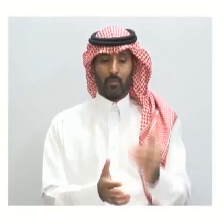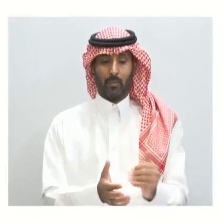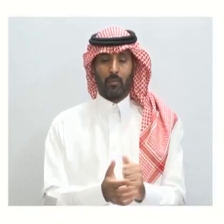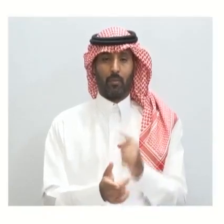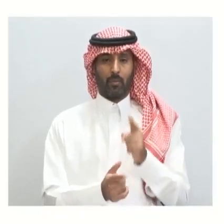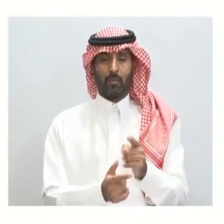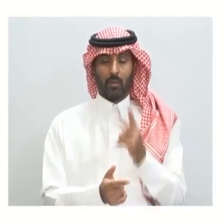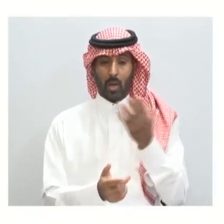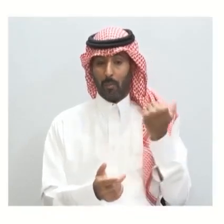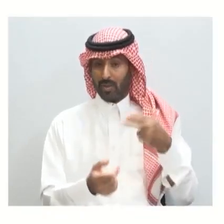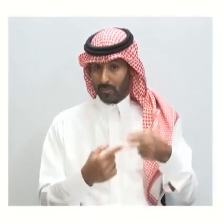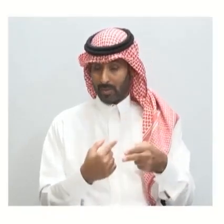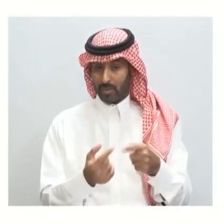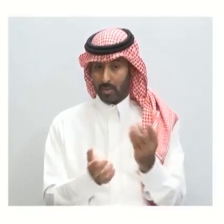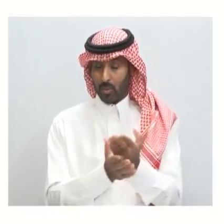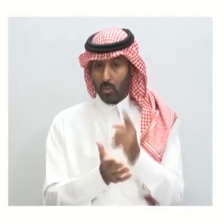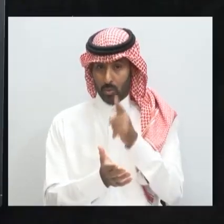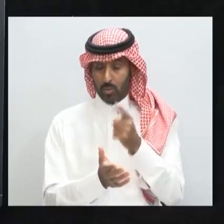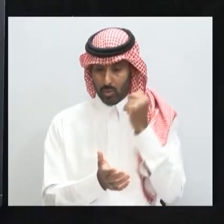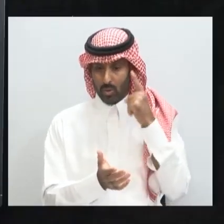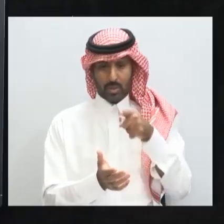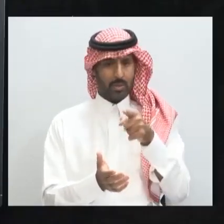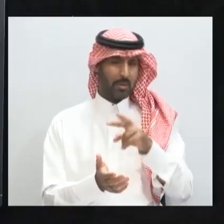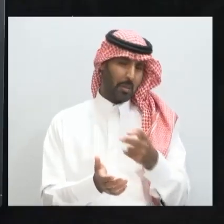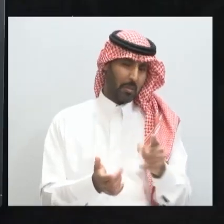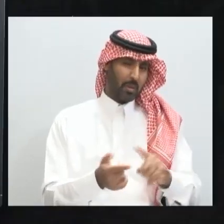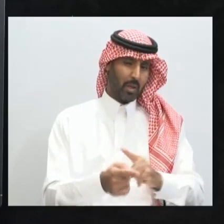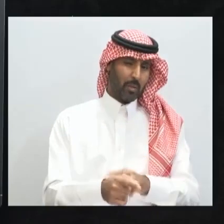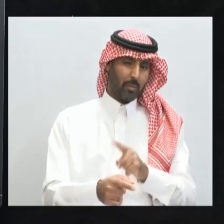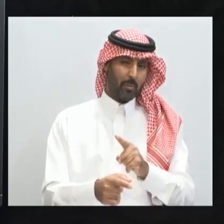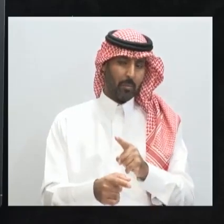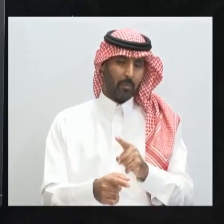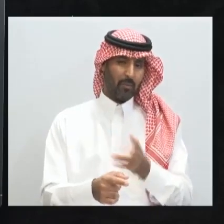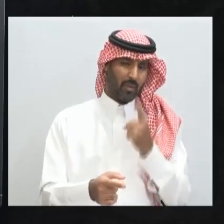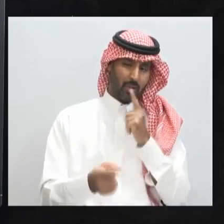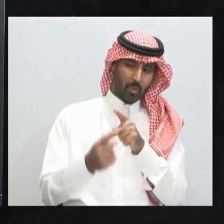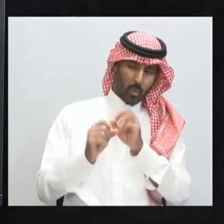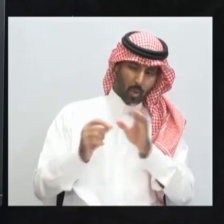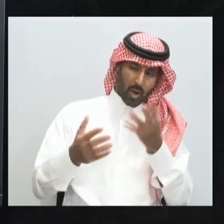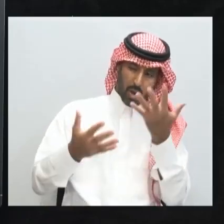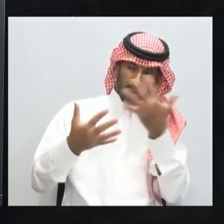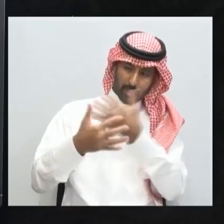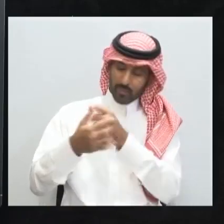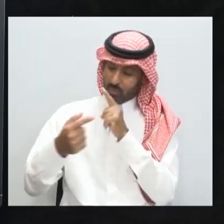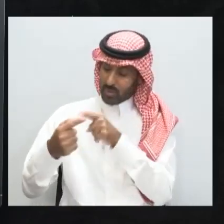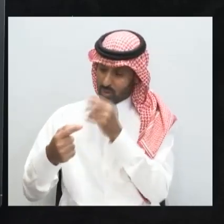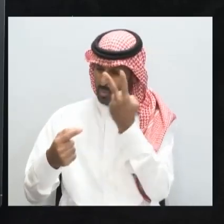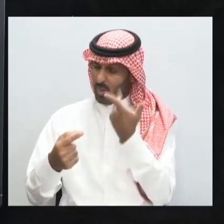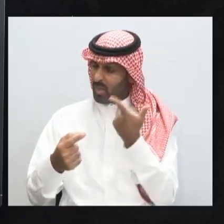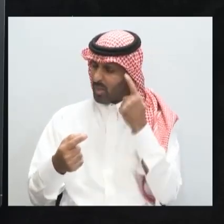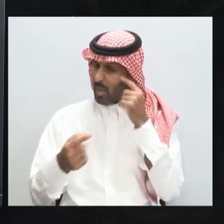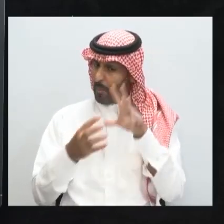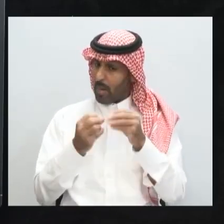Now, before we start, I want you just to know that sometimes there are hints that are hidden within the sentences that may help